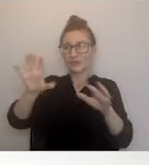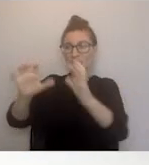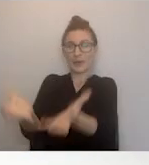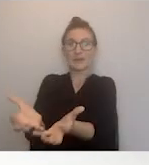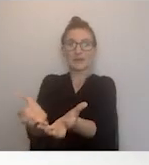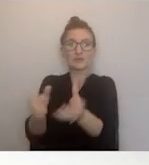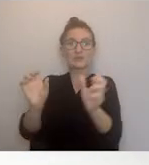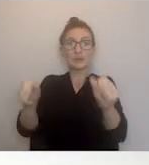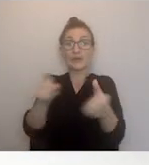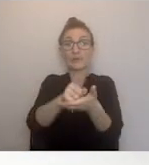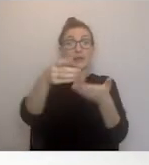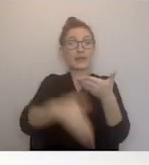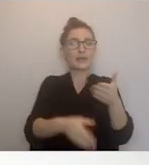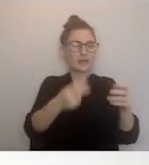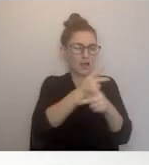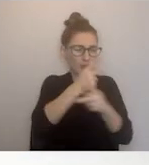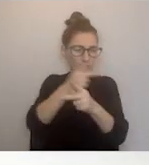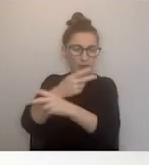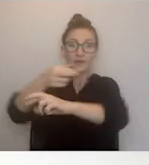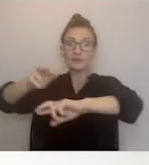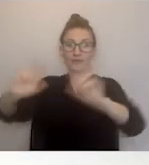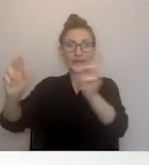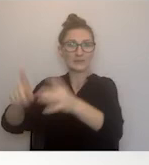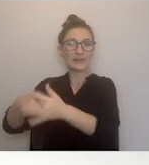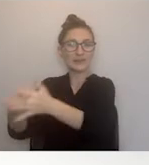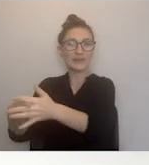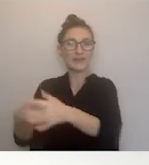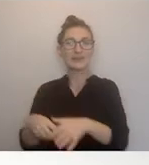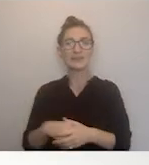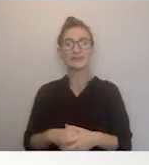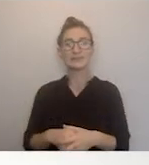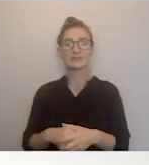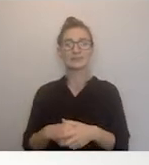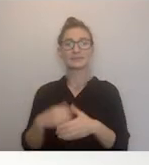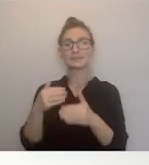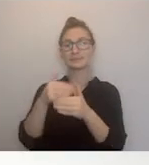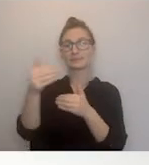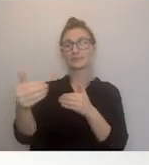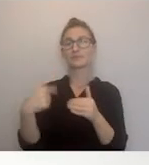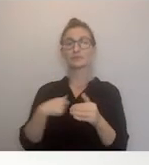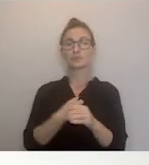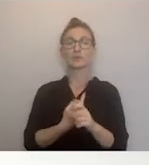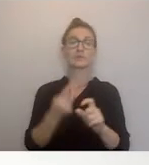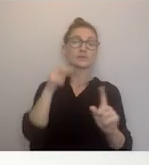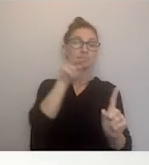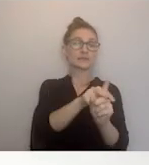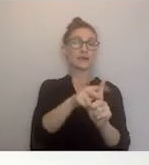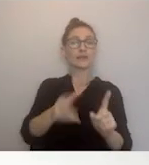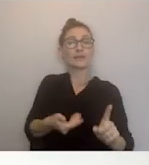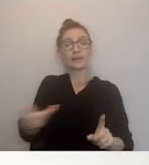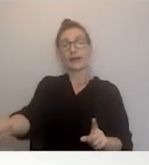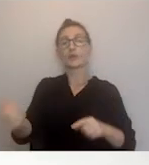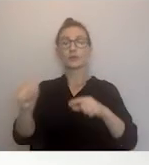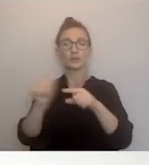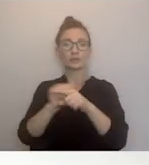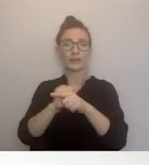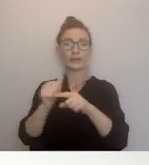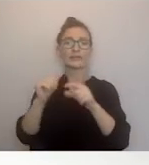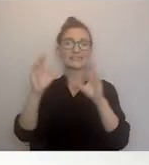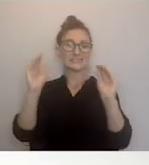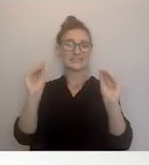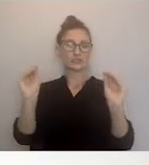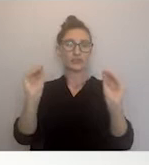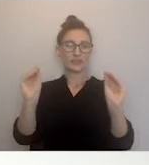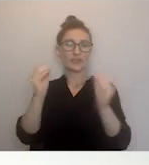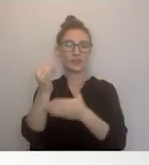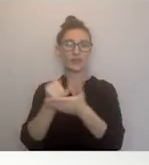well, so I'm sure you'll knock it out in a weekend and be ready to go. From there, we assign, hire, and training a teaching artist,